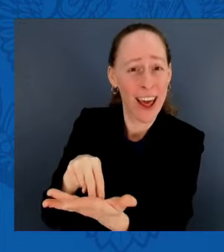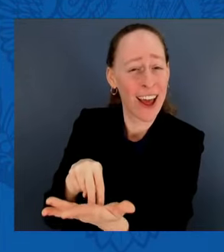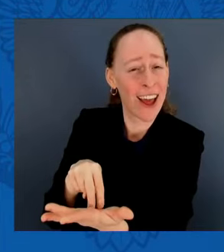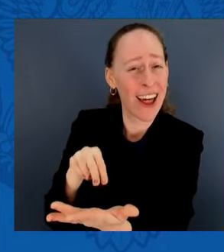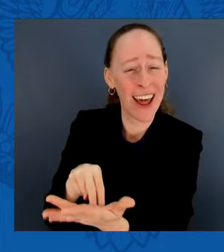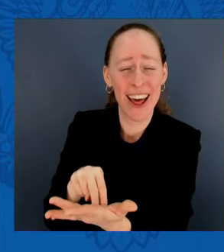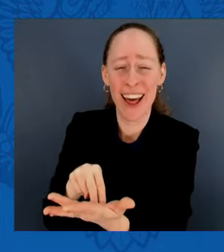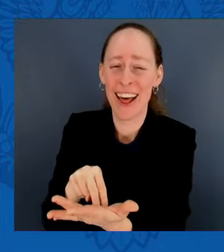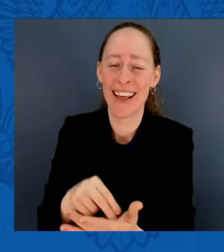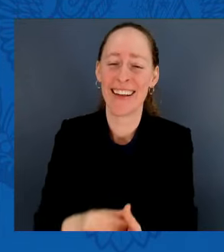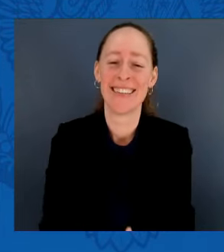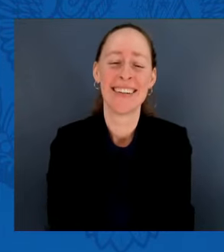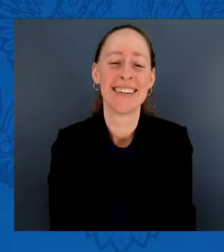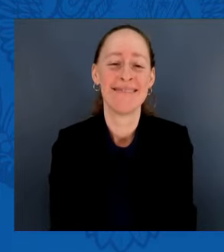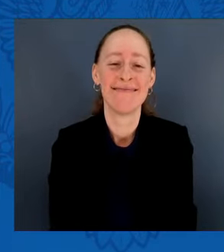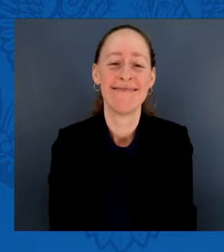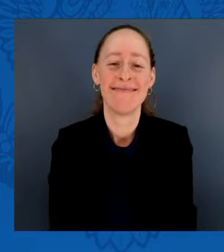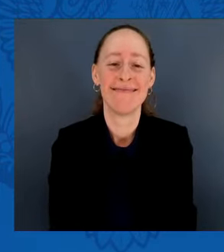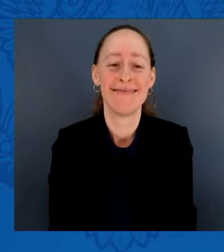I know you know how to read.